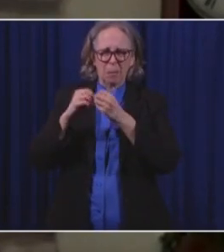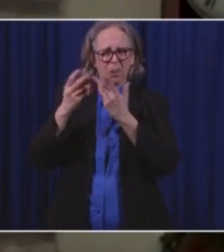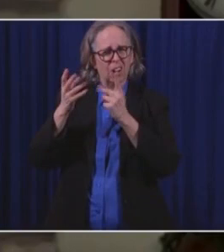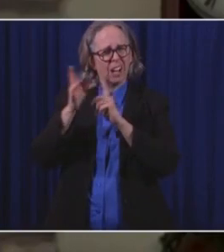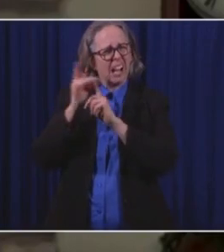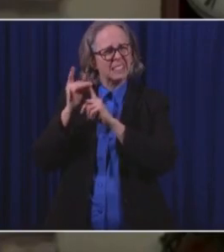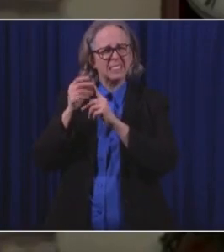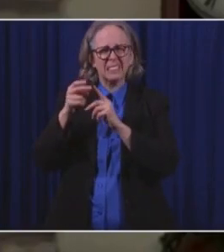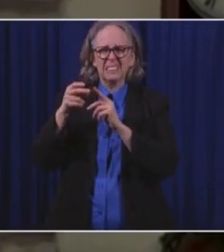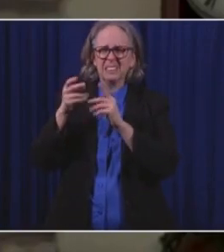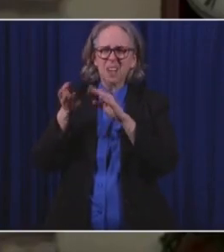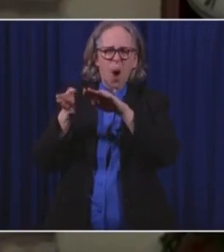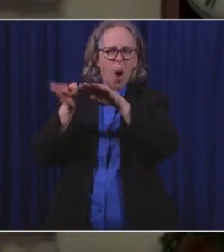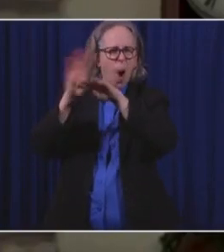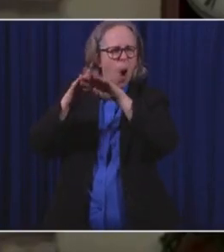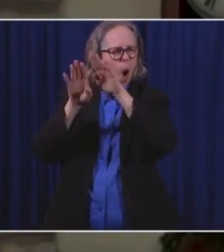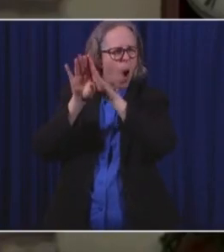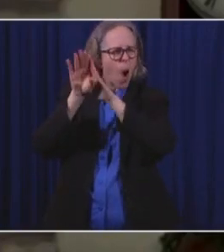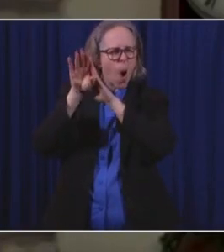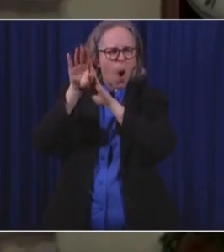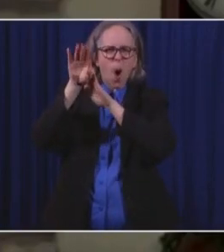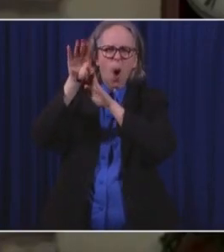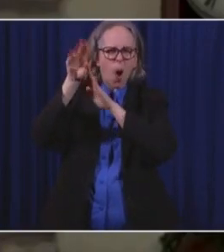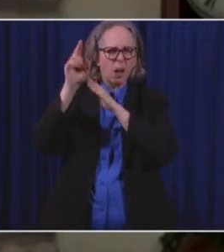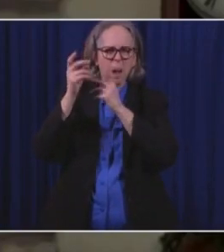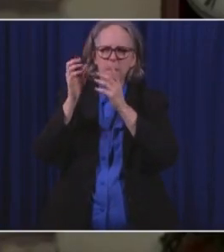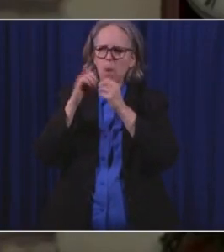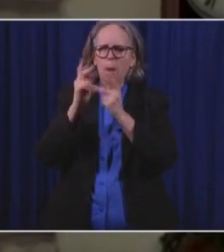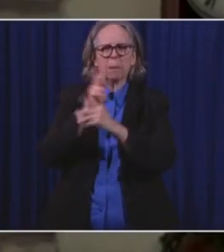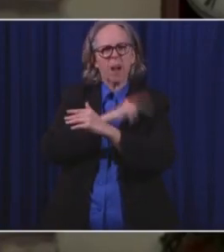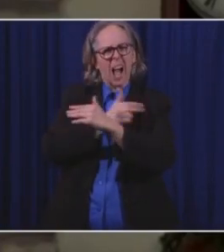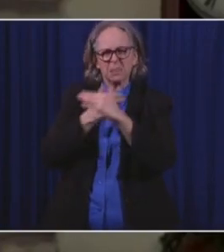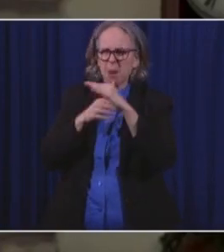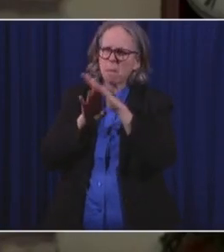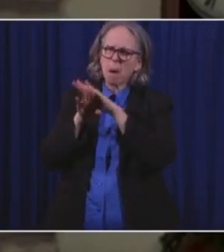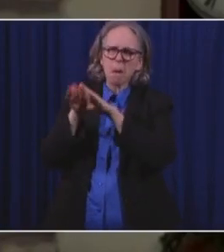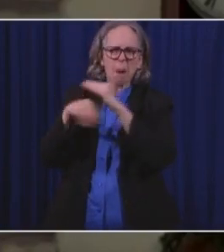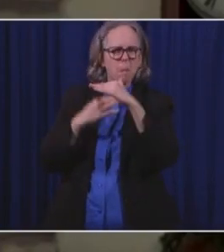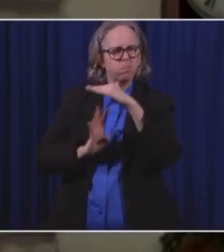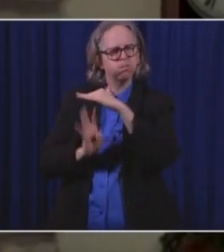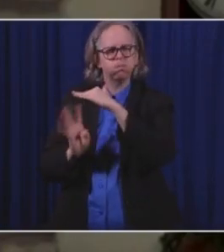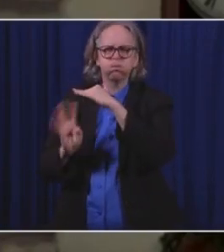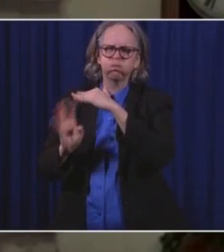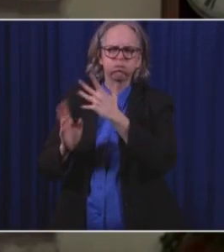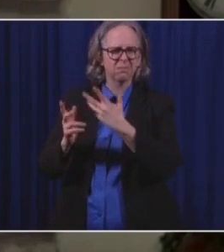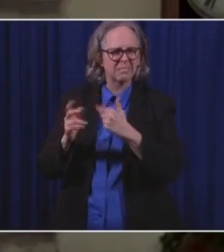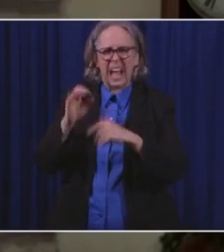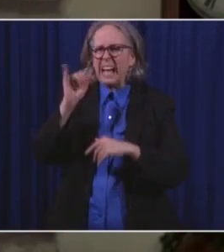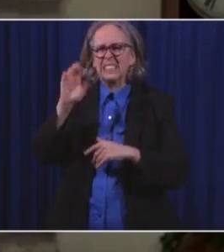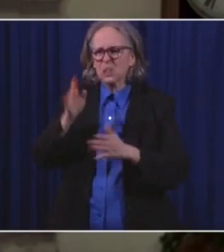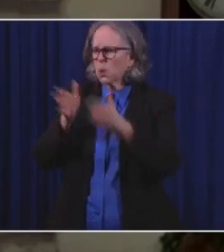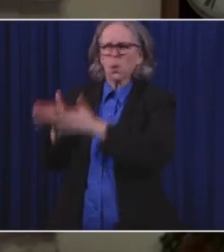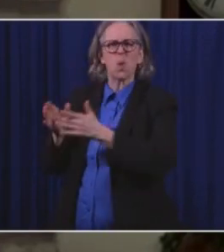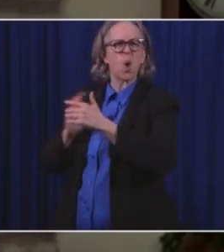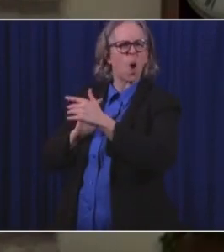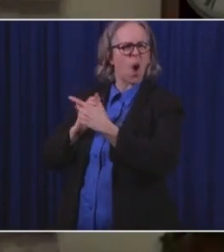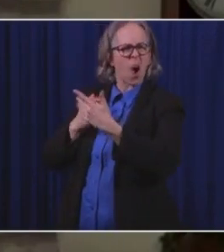going to see hospitalizations in 2 weeks, 3 weeks from that, and we're going to see more use of the ICU. So